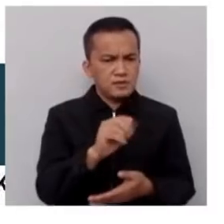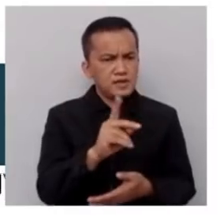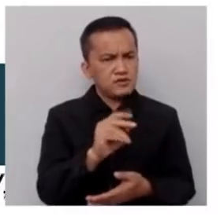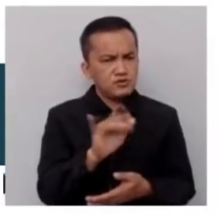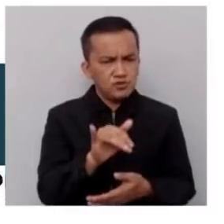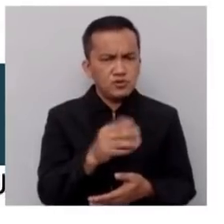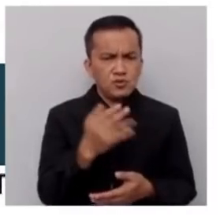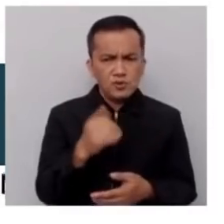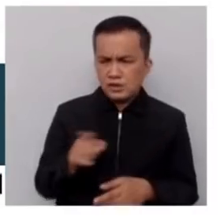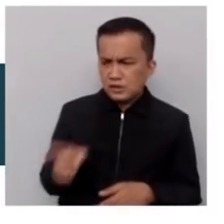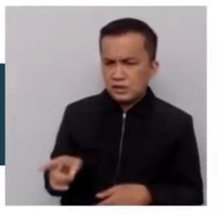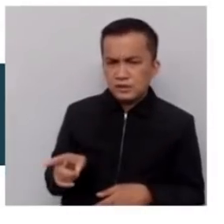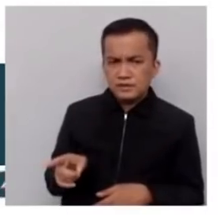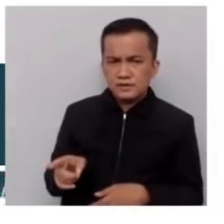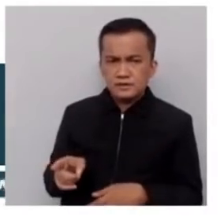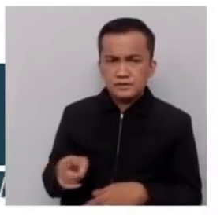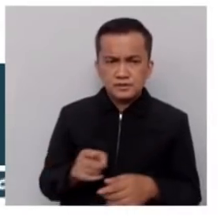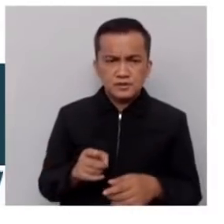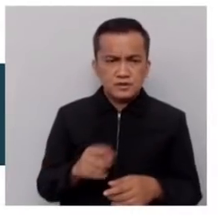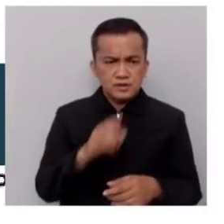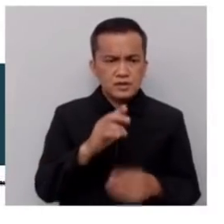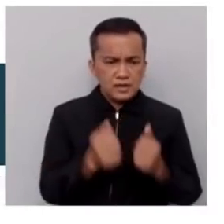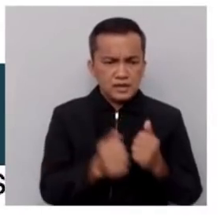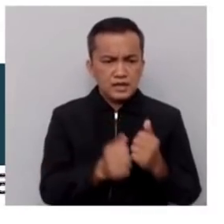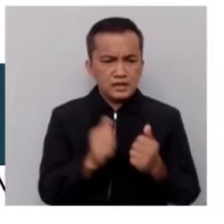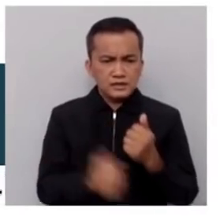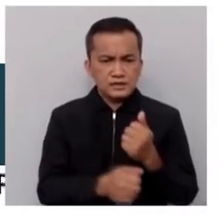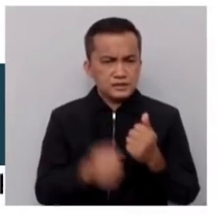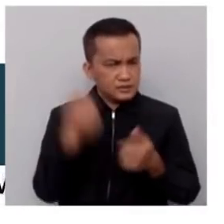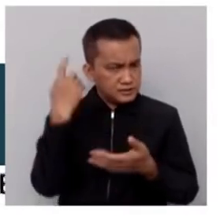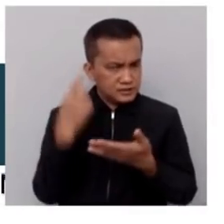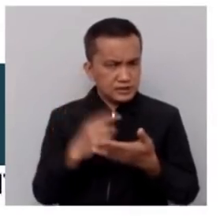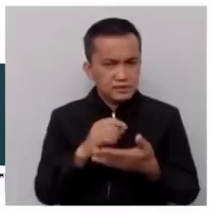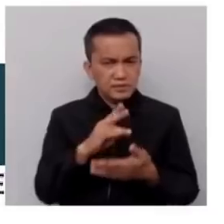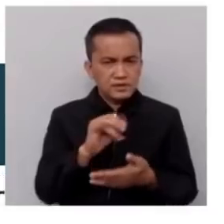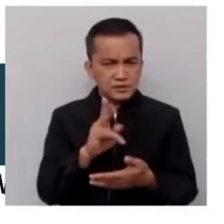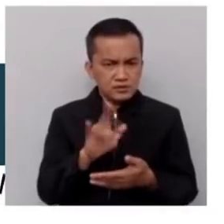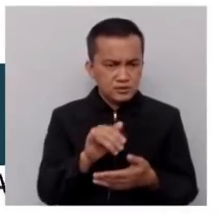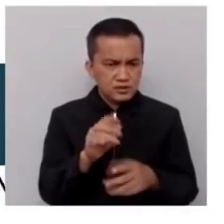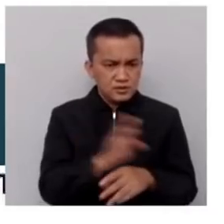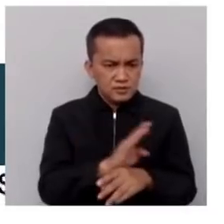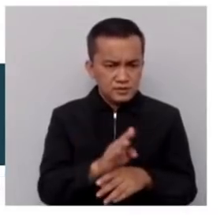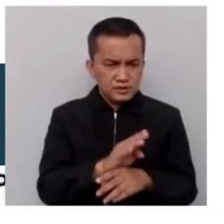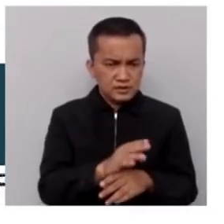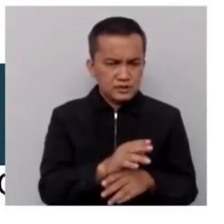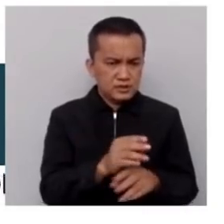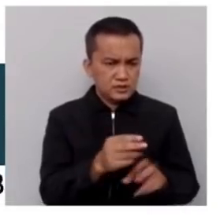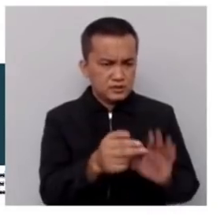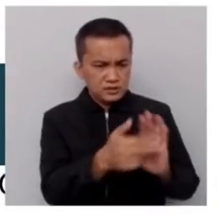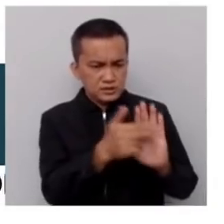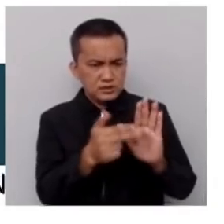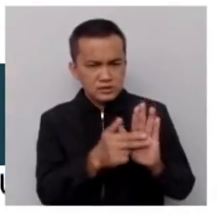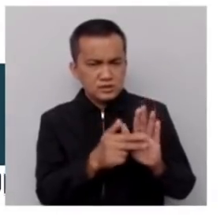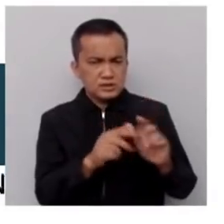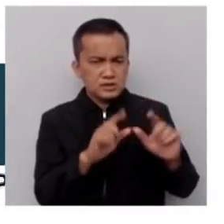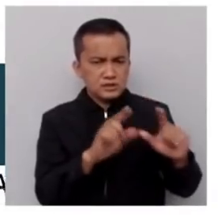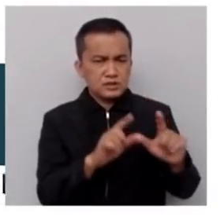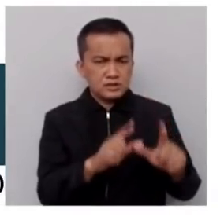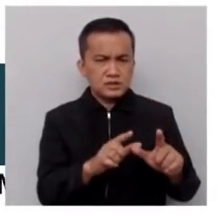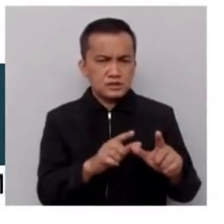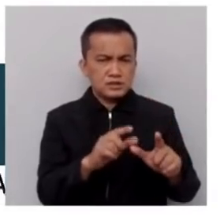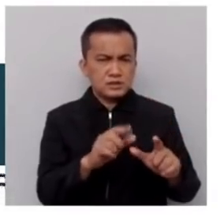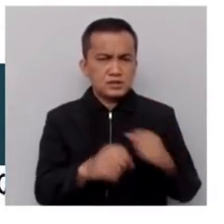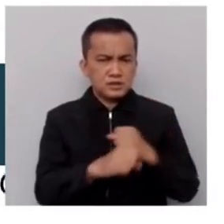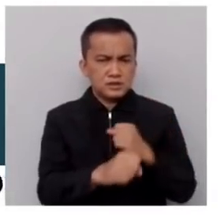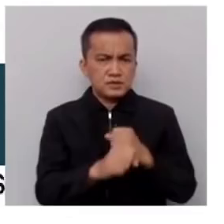that Undersecretary Badoy and NPFL are so busy red-tagging the campaign of Vice President Teddy